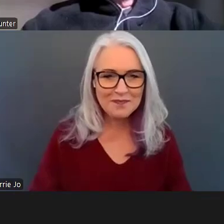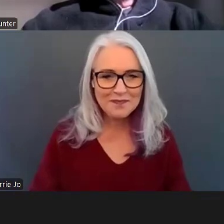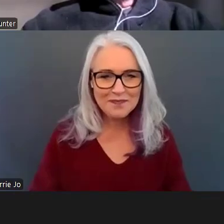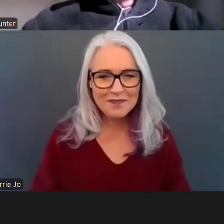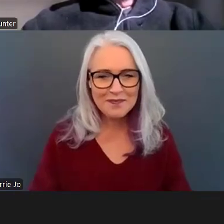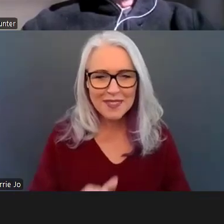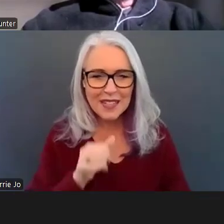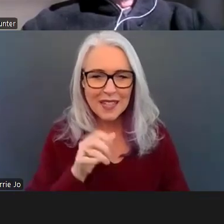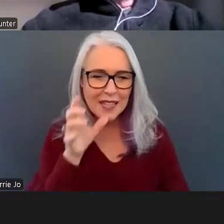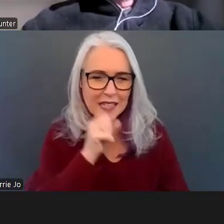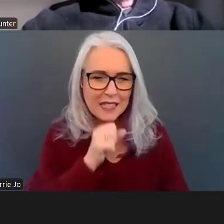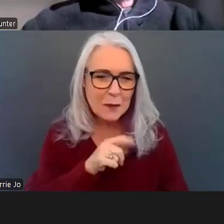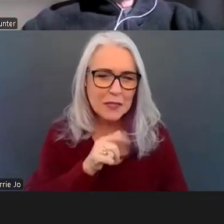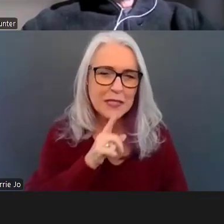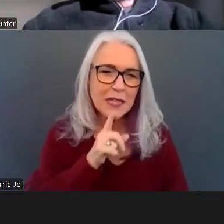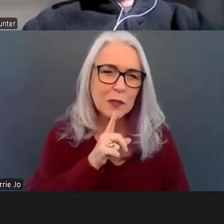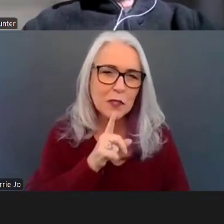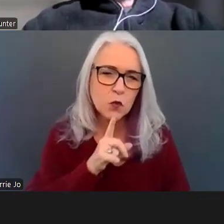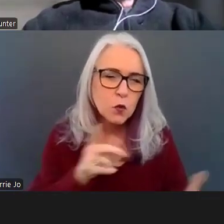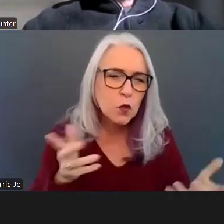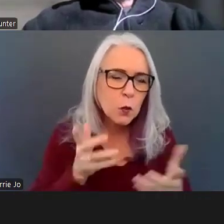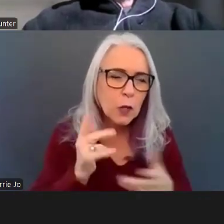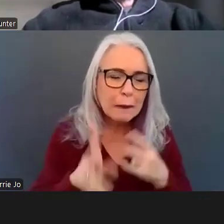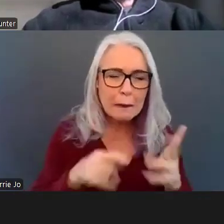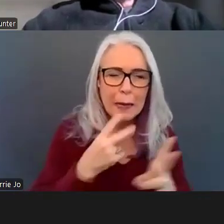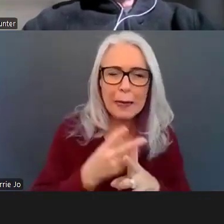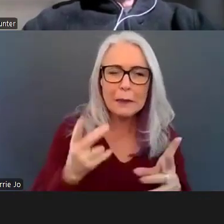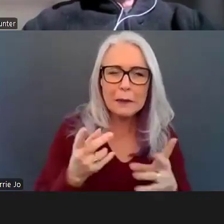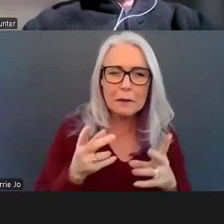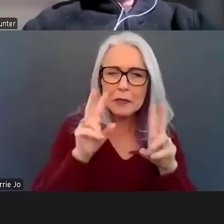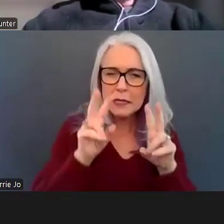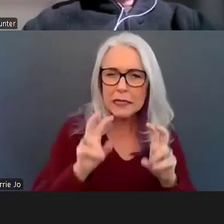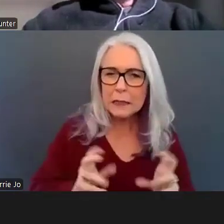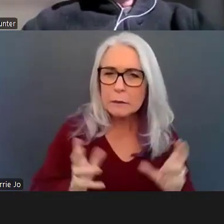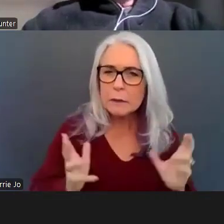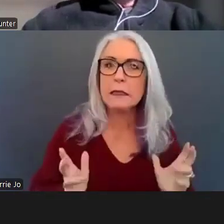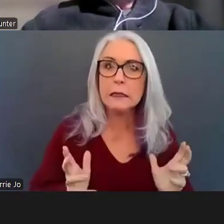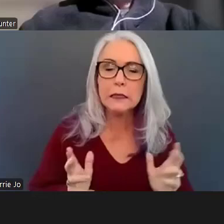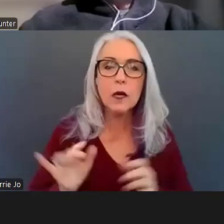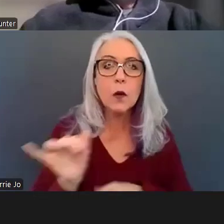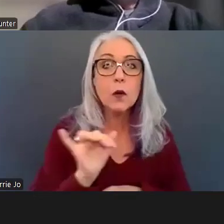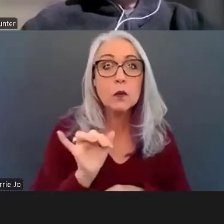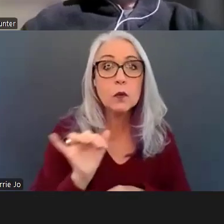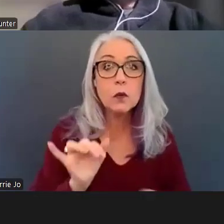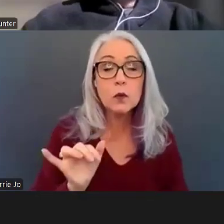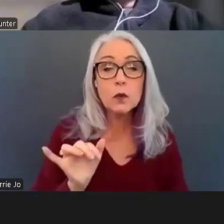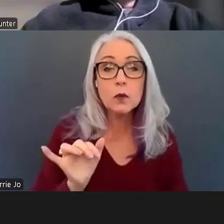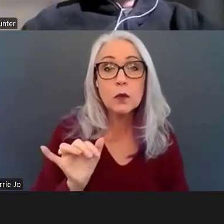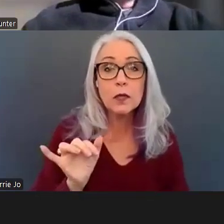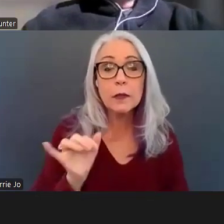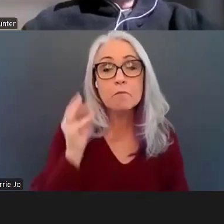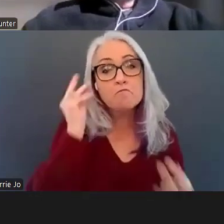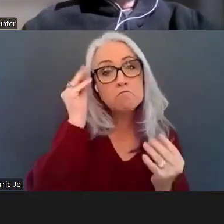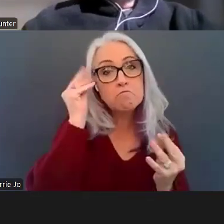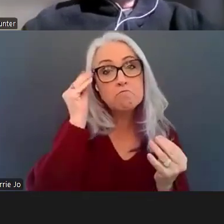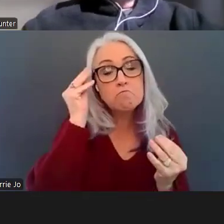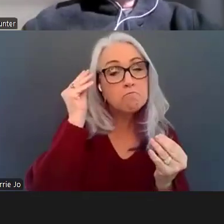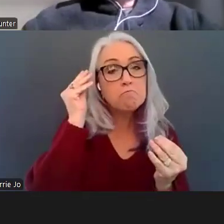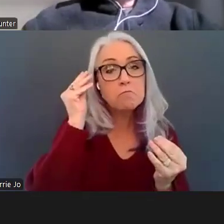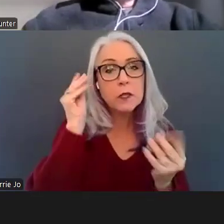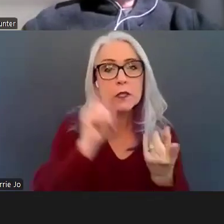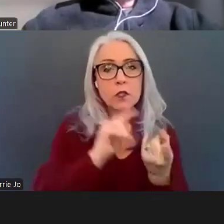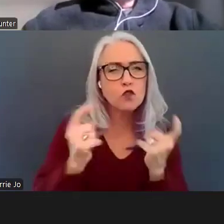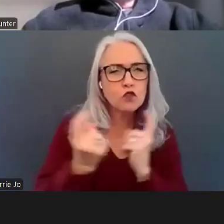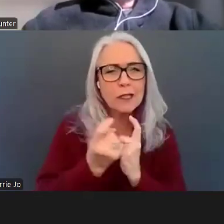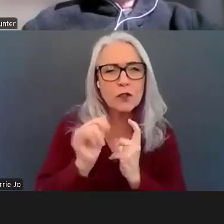what type of rapid assessment we're talking about. And also, just thinking about changing that a little